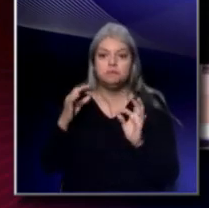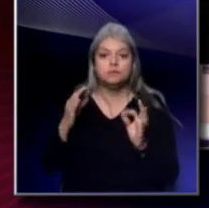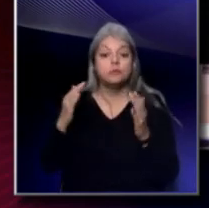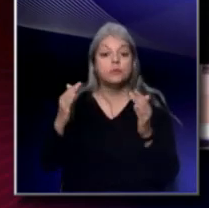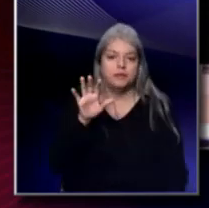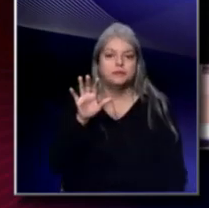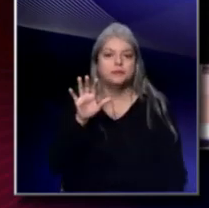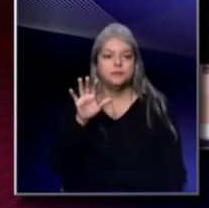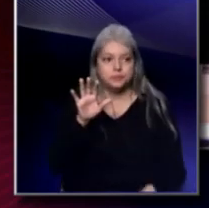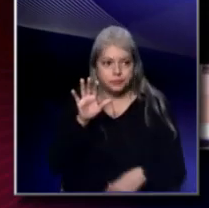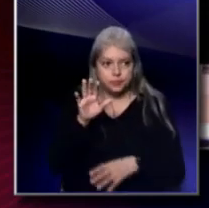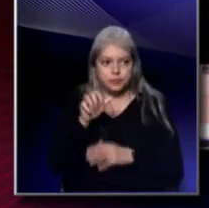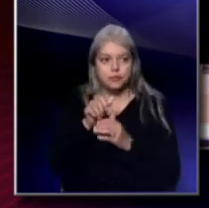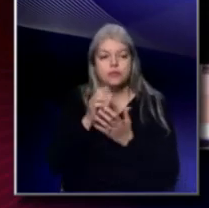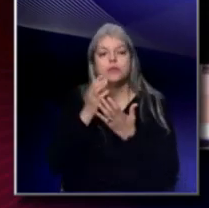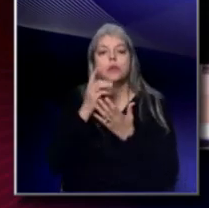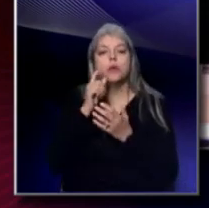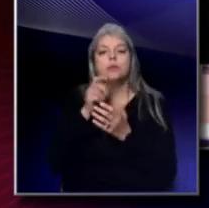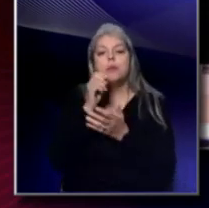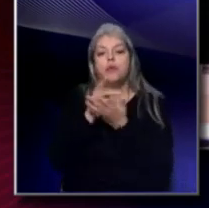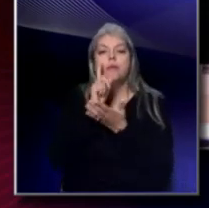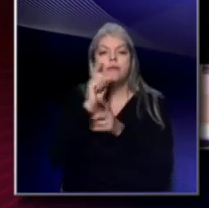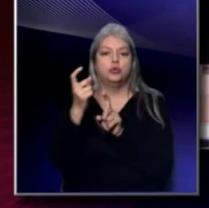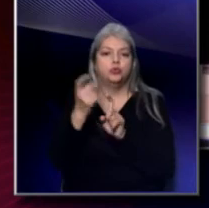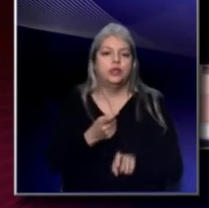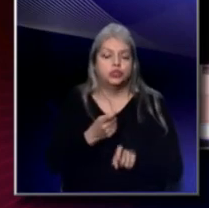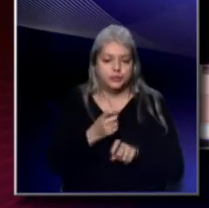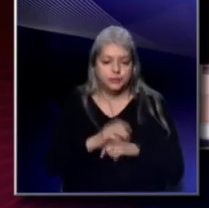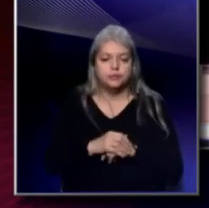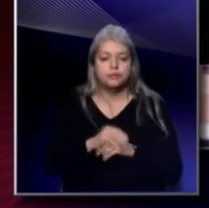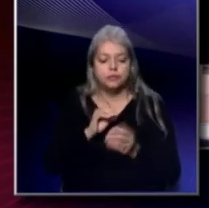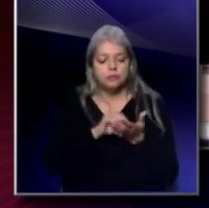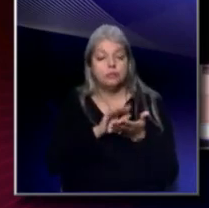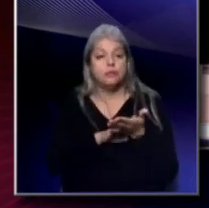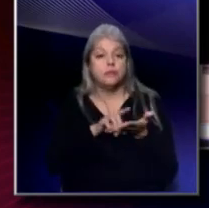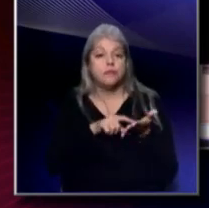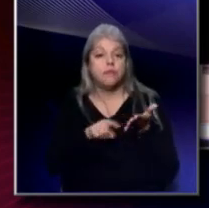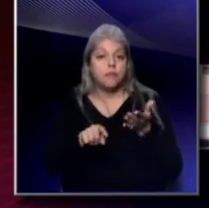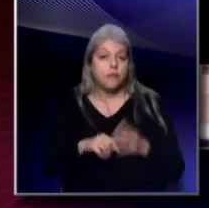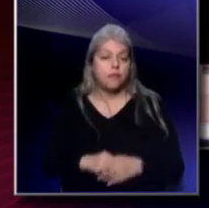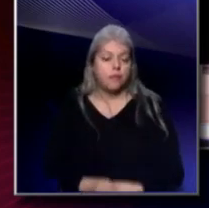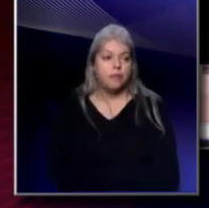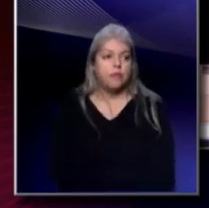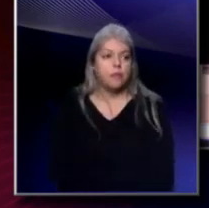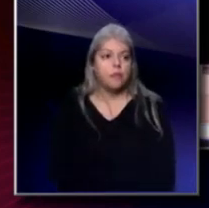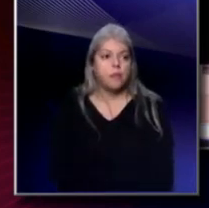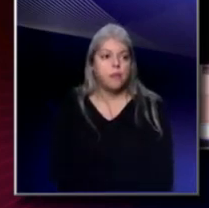to both donations, as listed on the agenda.